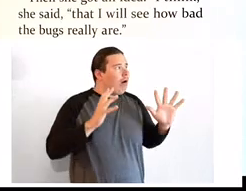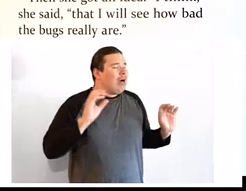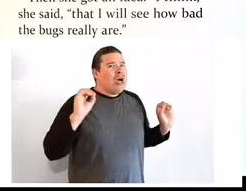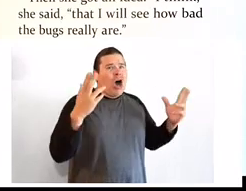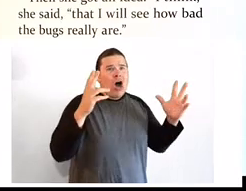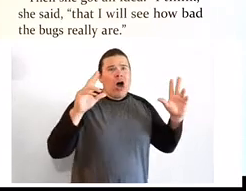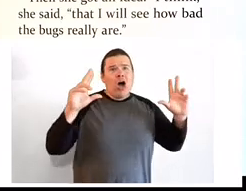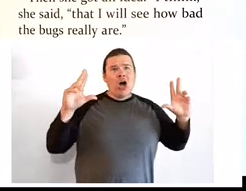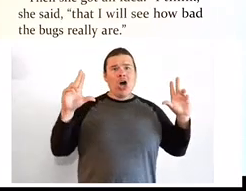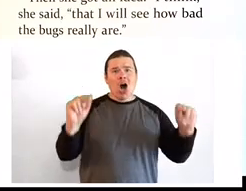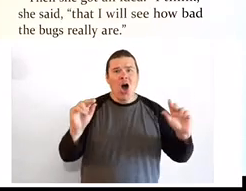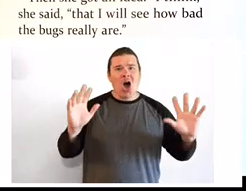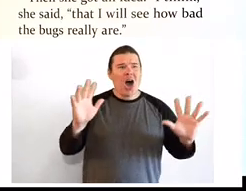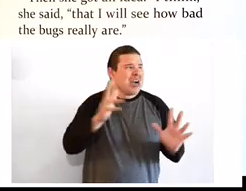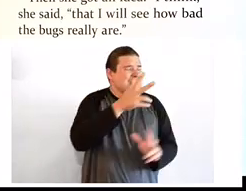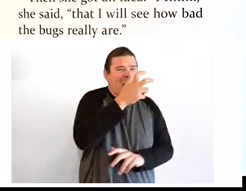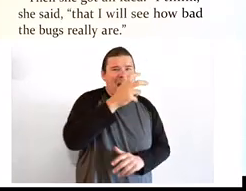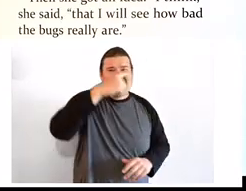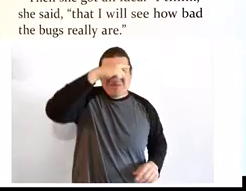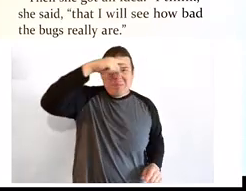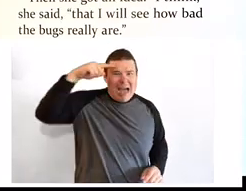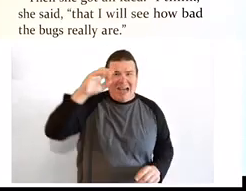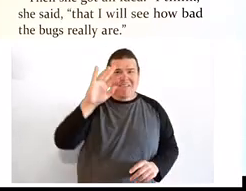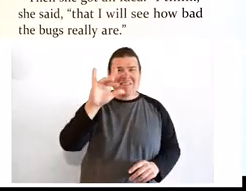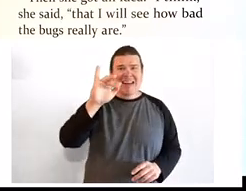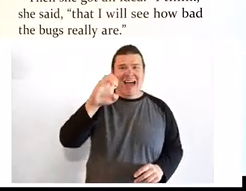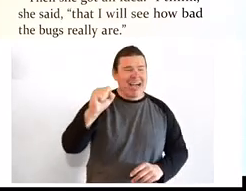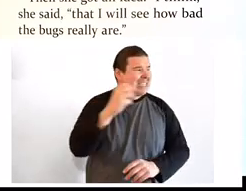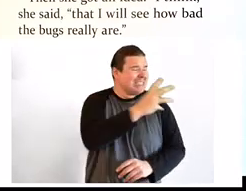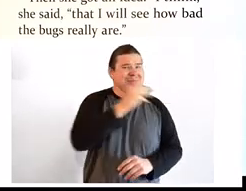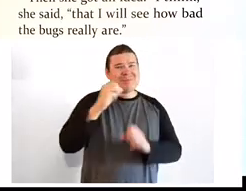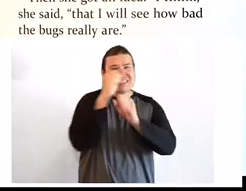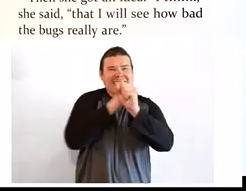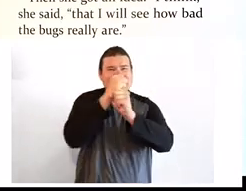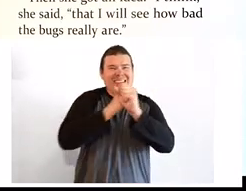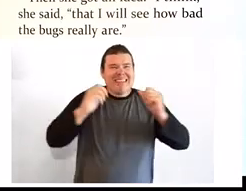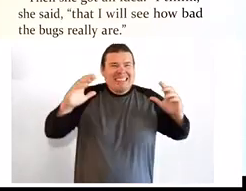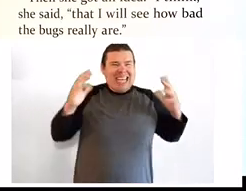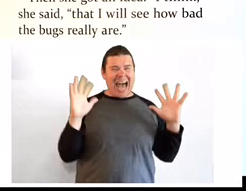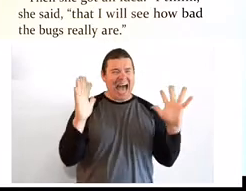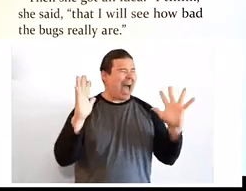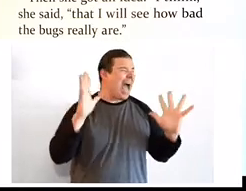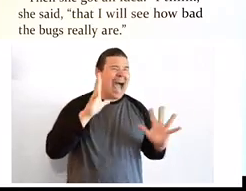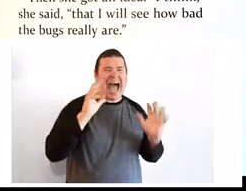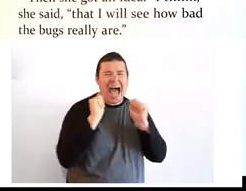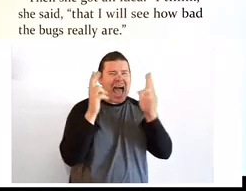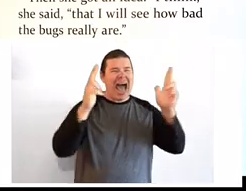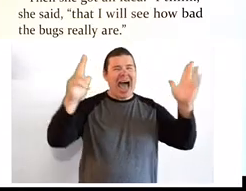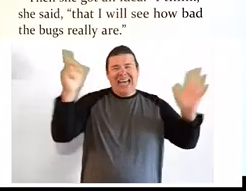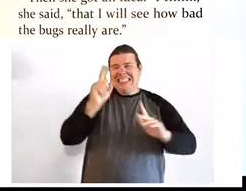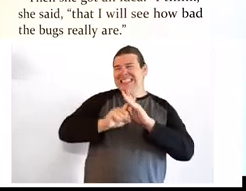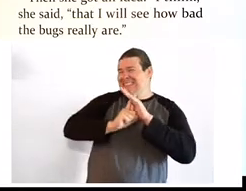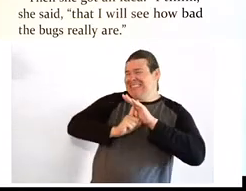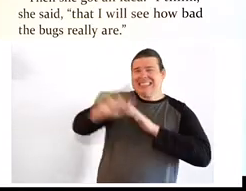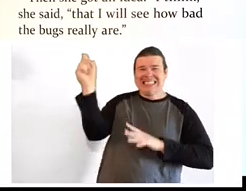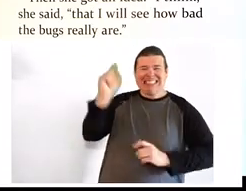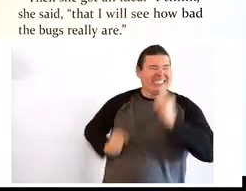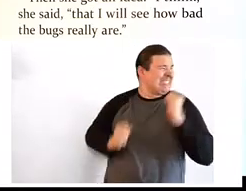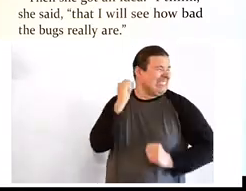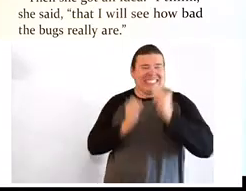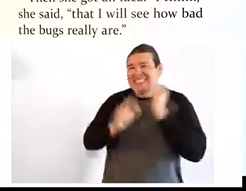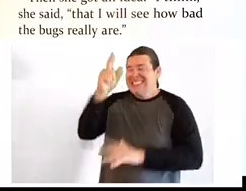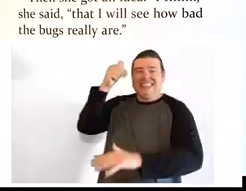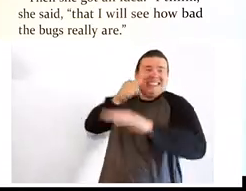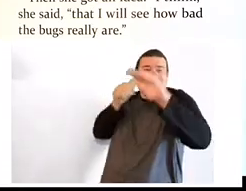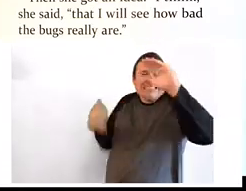"Nee!" "Oh no," said Helen. "It's the mosquitoes and the blackflies.